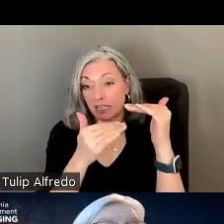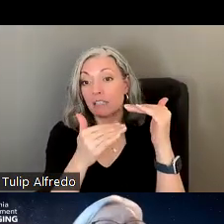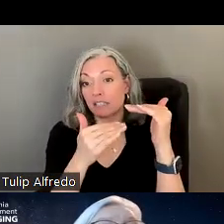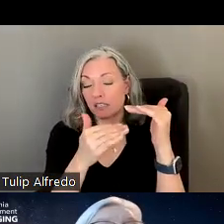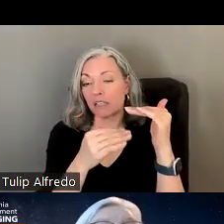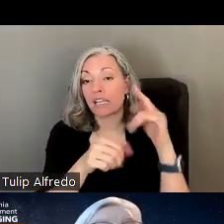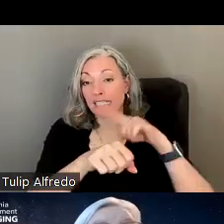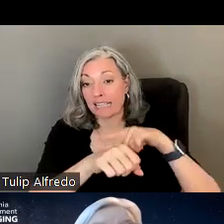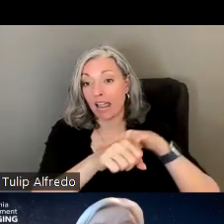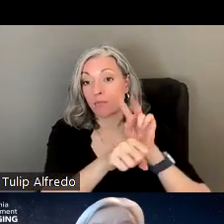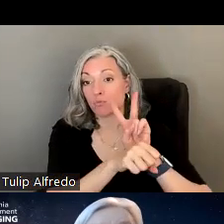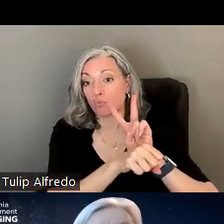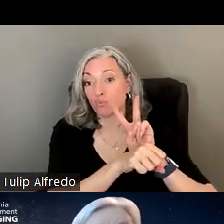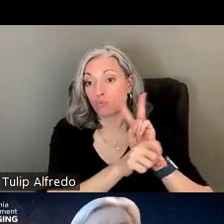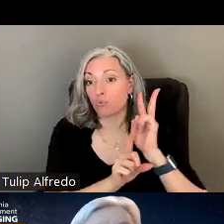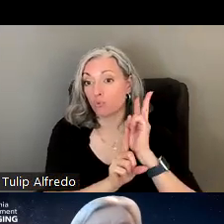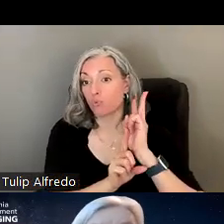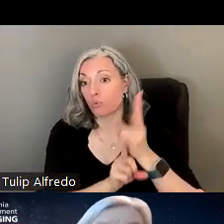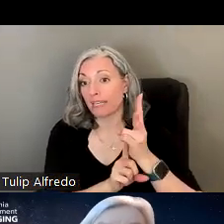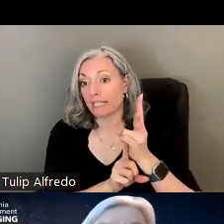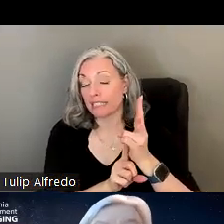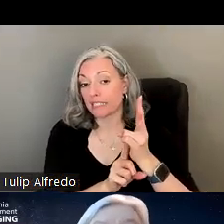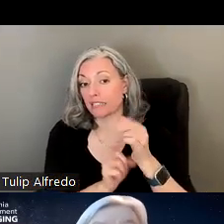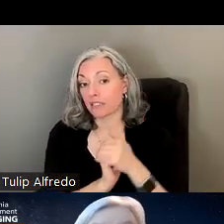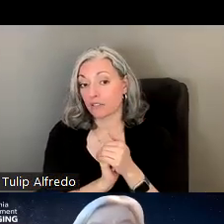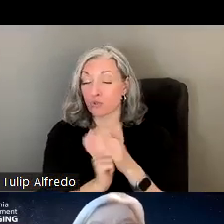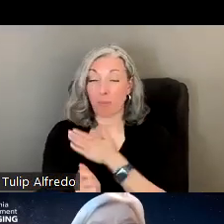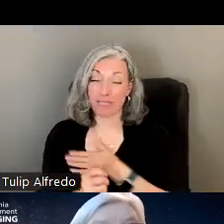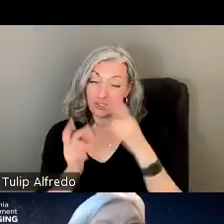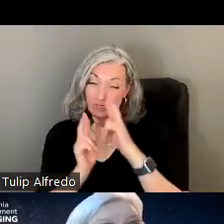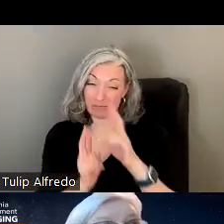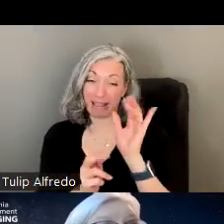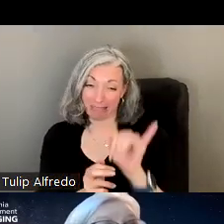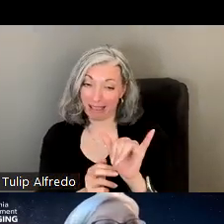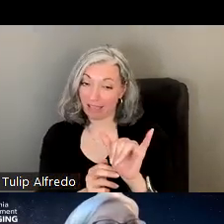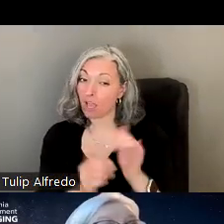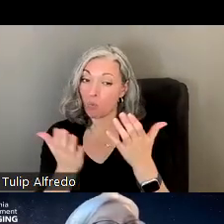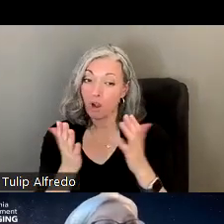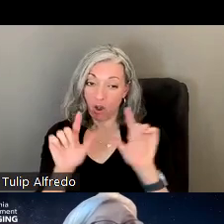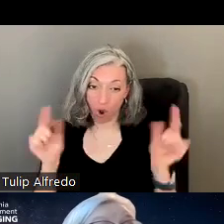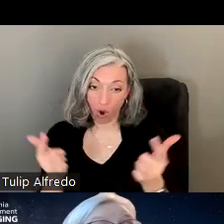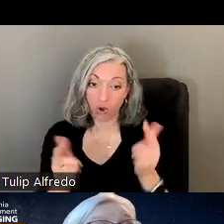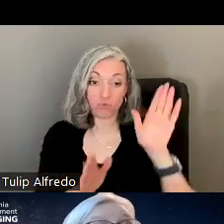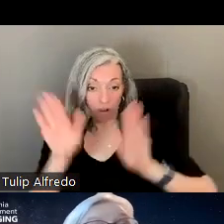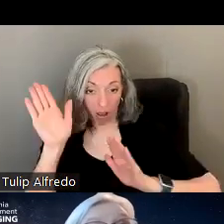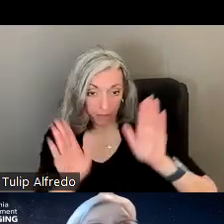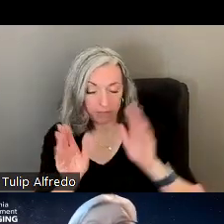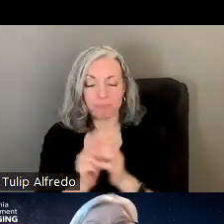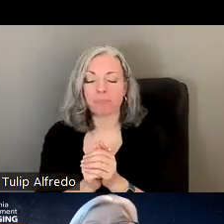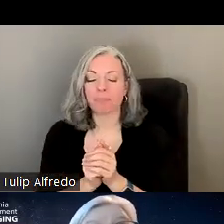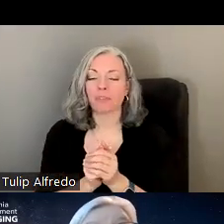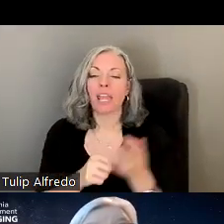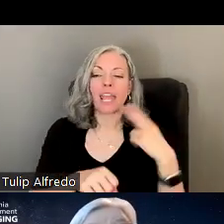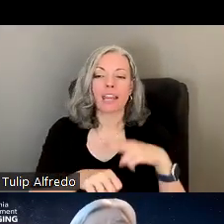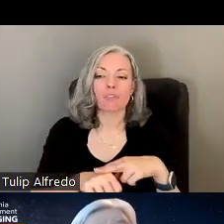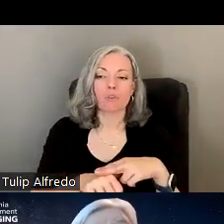minutes. So we ask that you respect that so we can get to everybody's comment. And of course, you